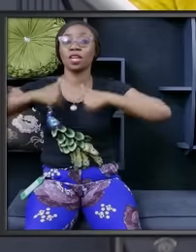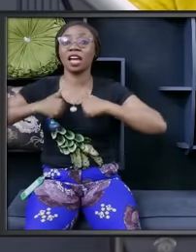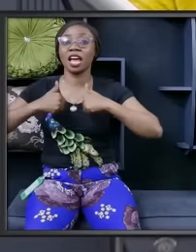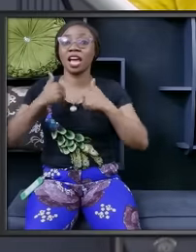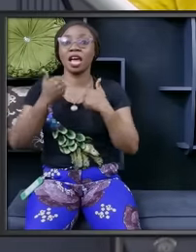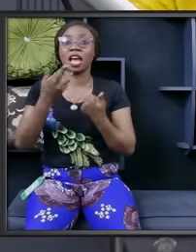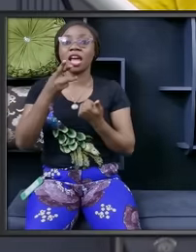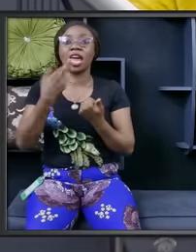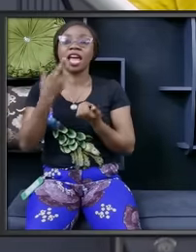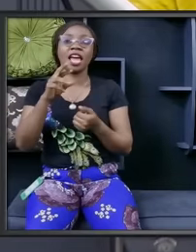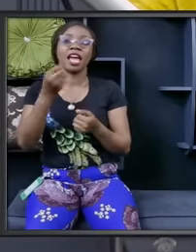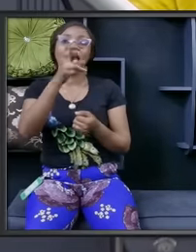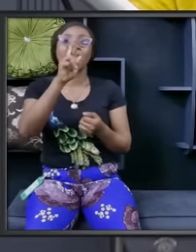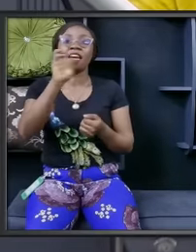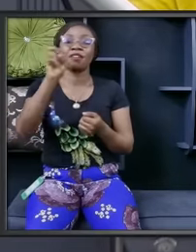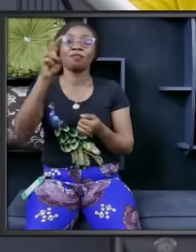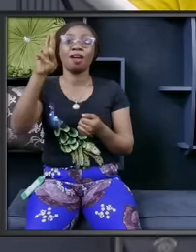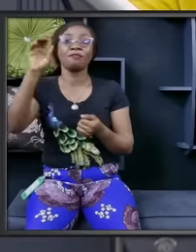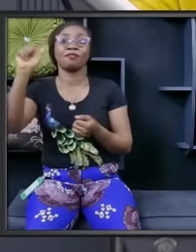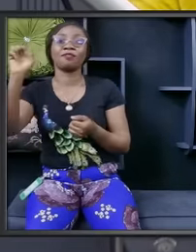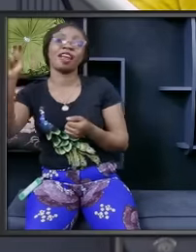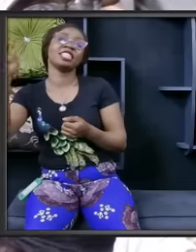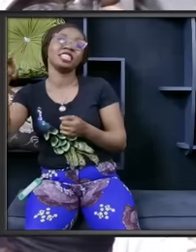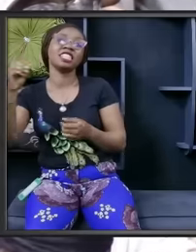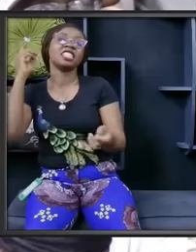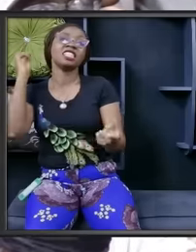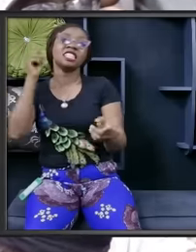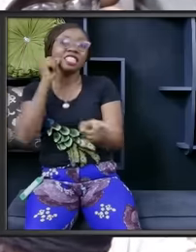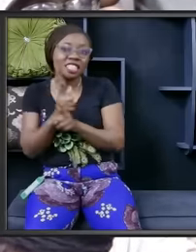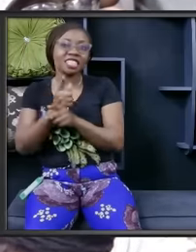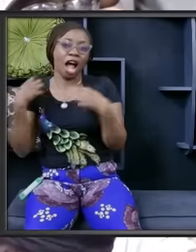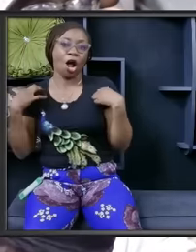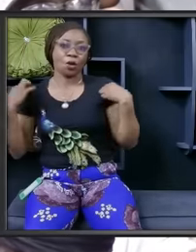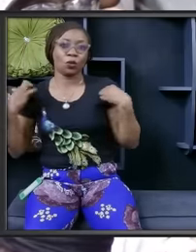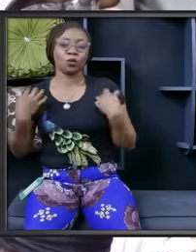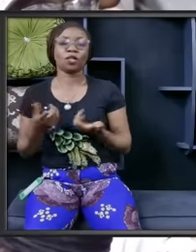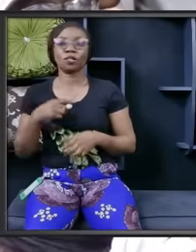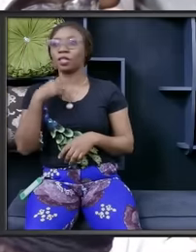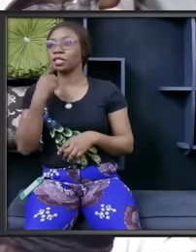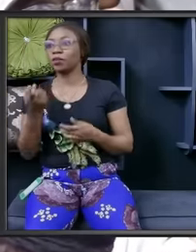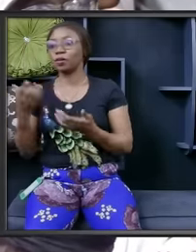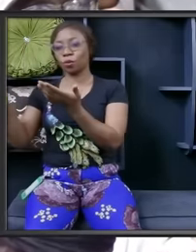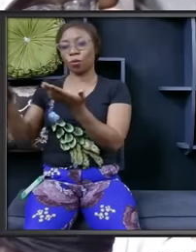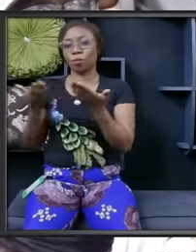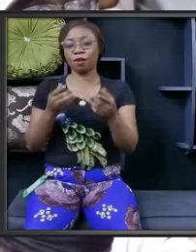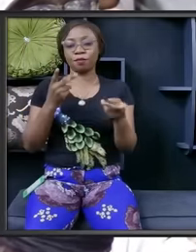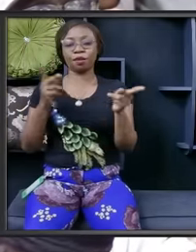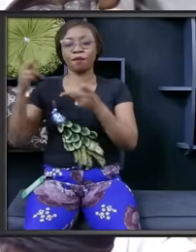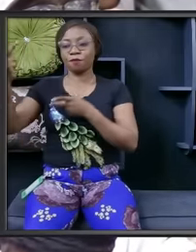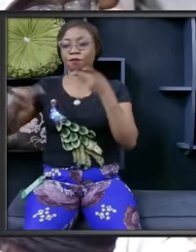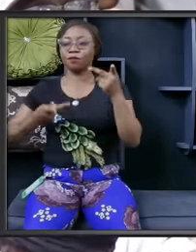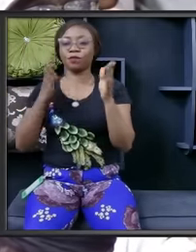Reverend Sister clothes. He come carry him for. Tell me say they go carry with visitor. He carry him come